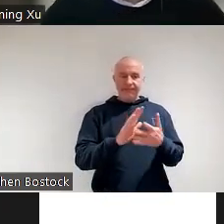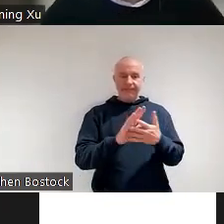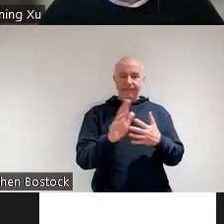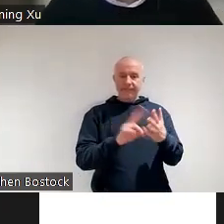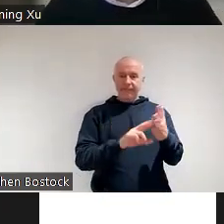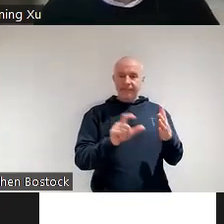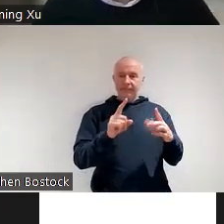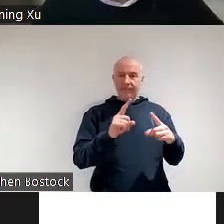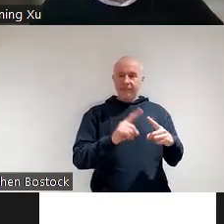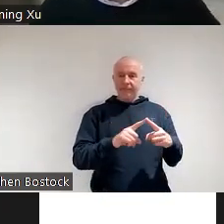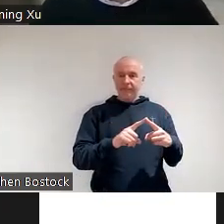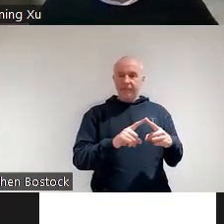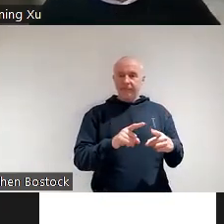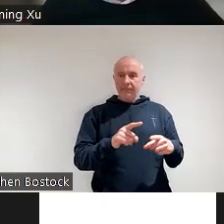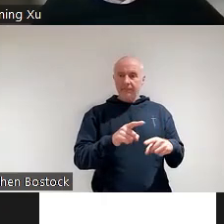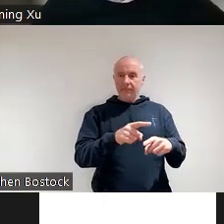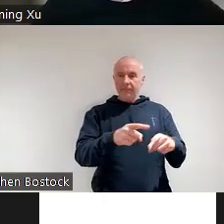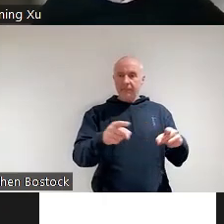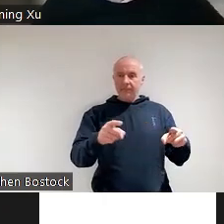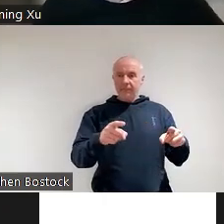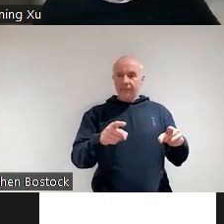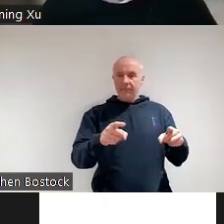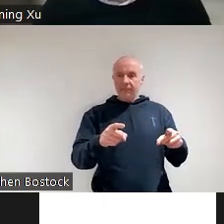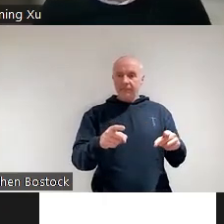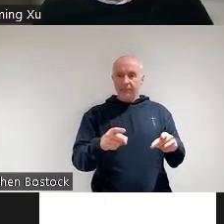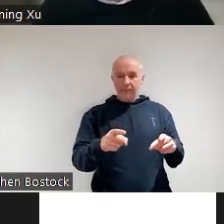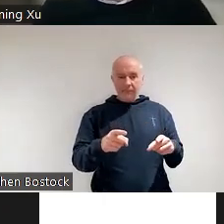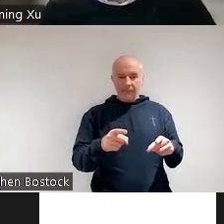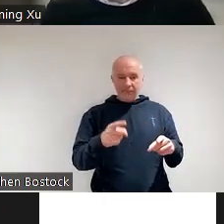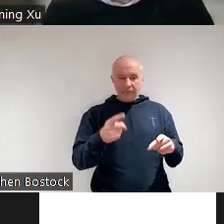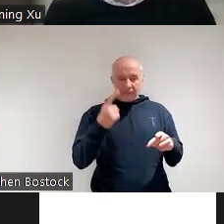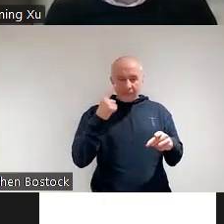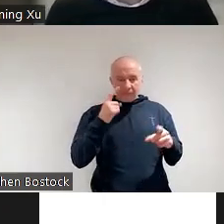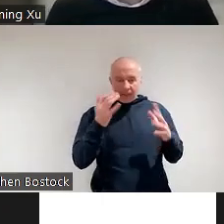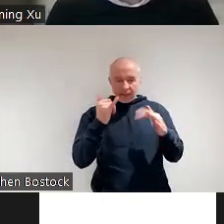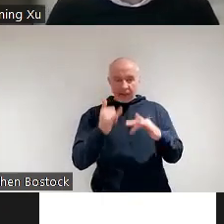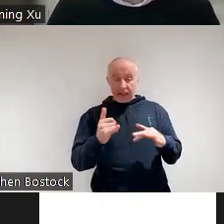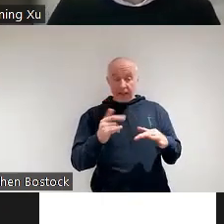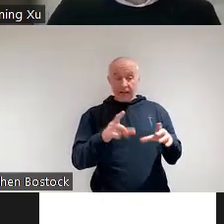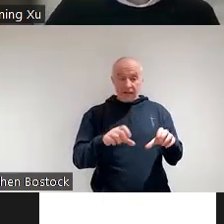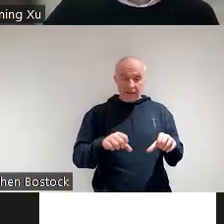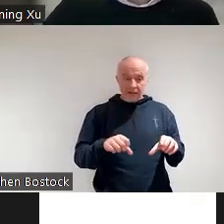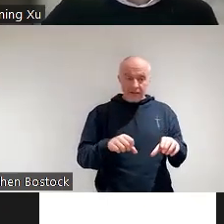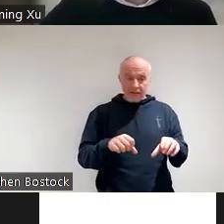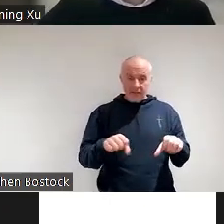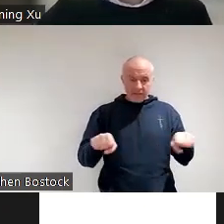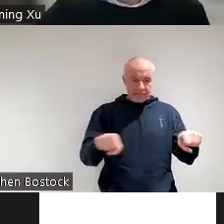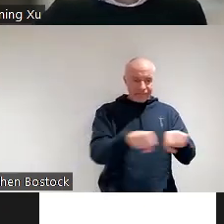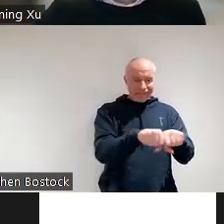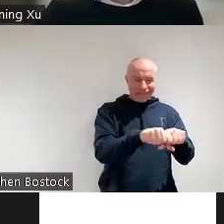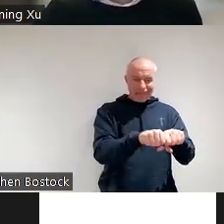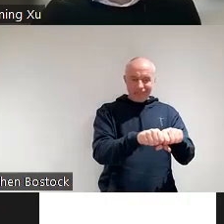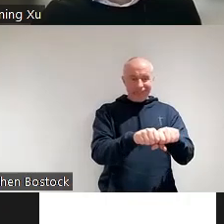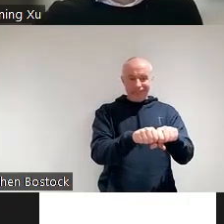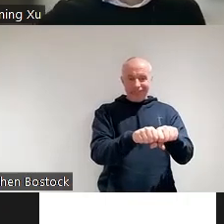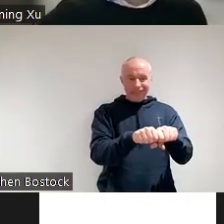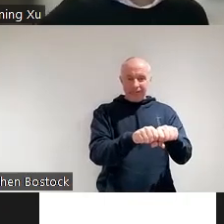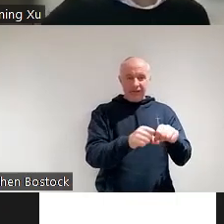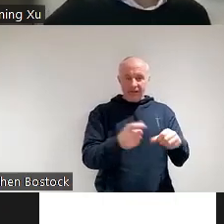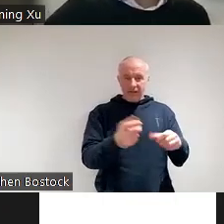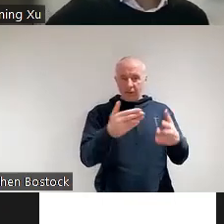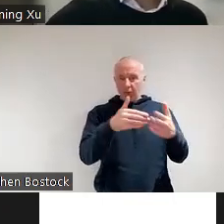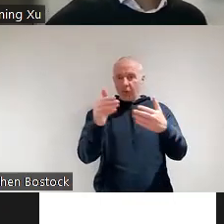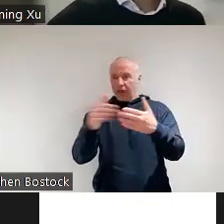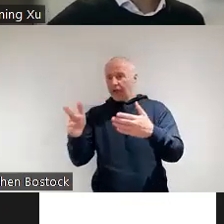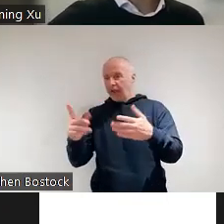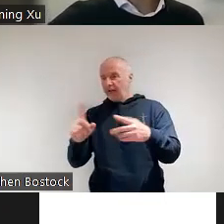lot of similar things as well. It's we call environmental test, because the charger, they have to survive outside there. They could be sold to different sorts of countries in the